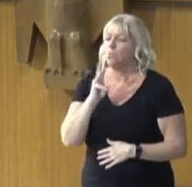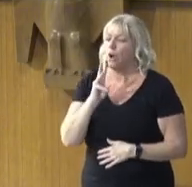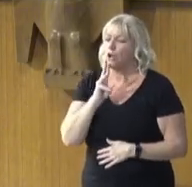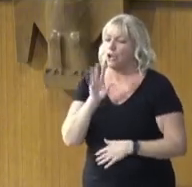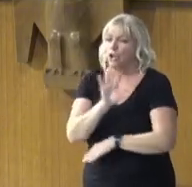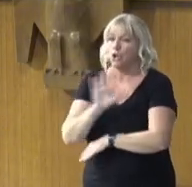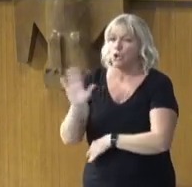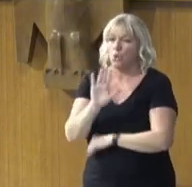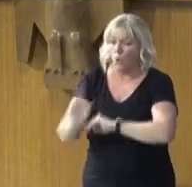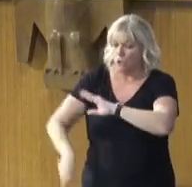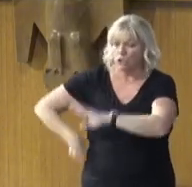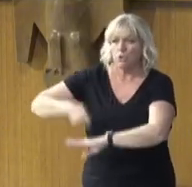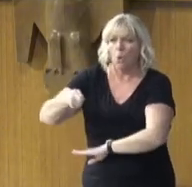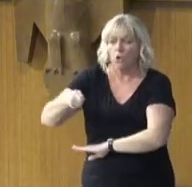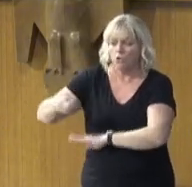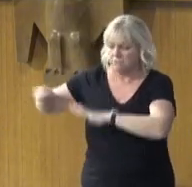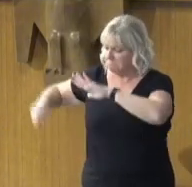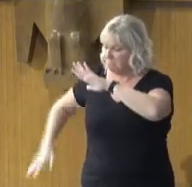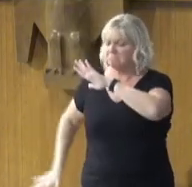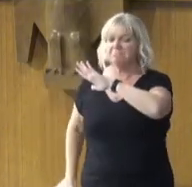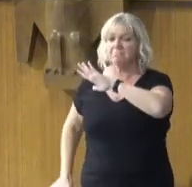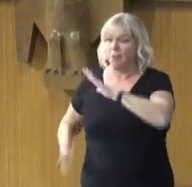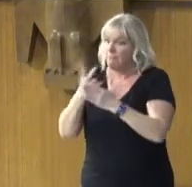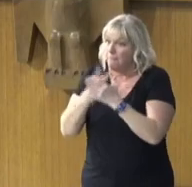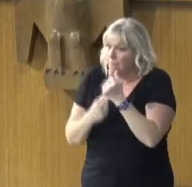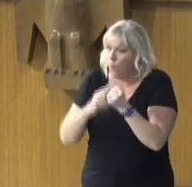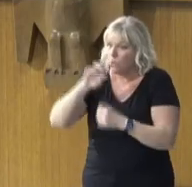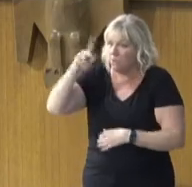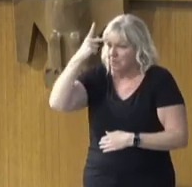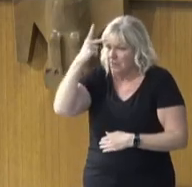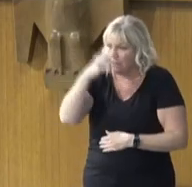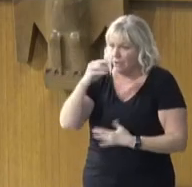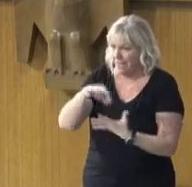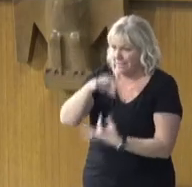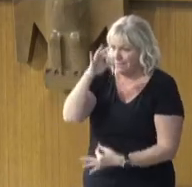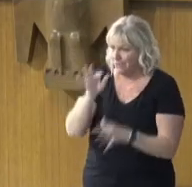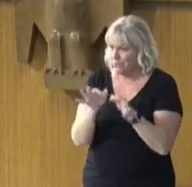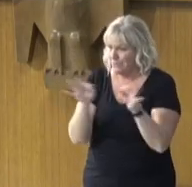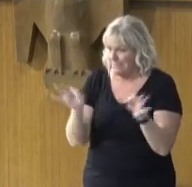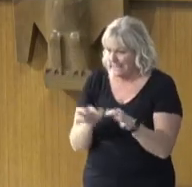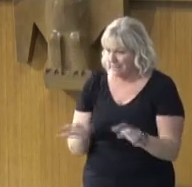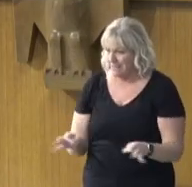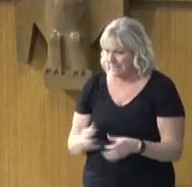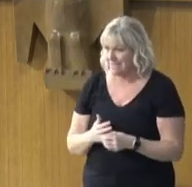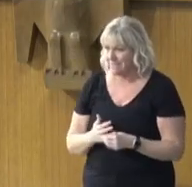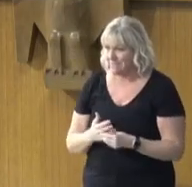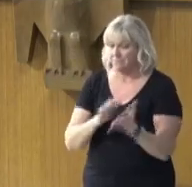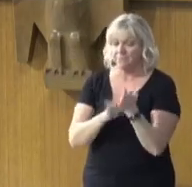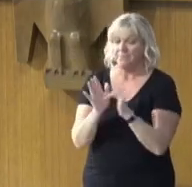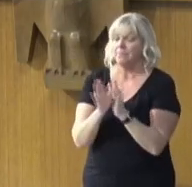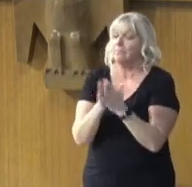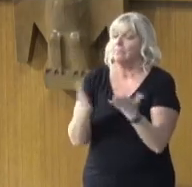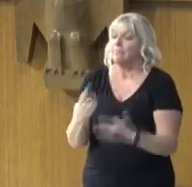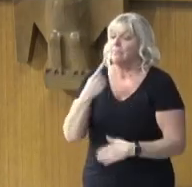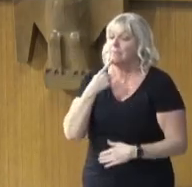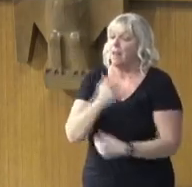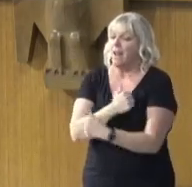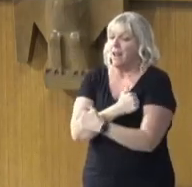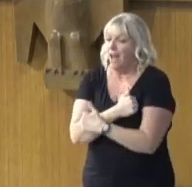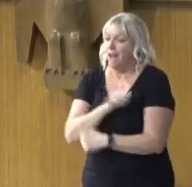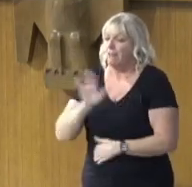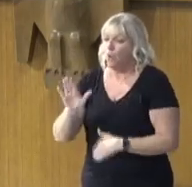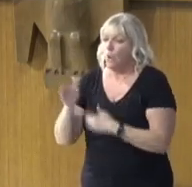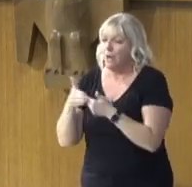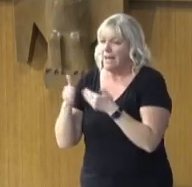plowshares. Those are both political and spiritual statements. Scripture says, love your neighbor